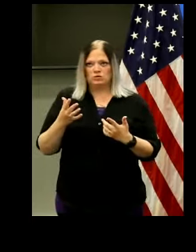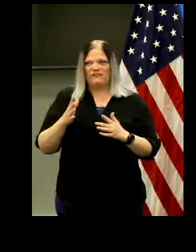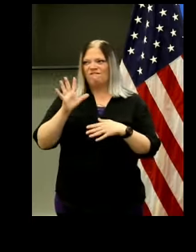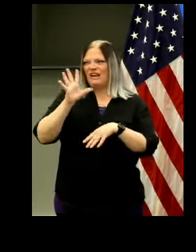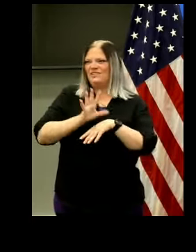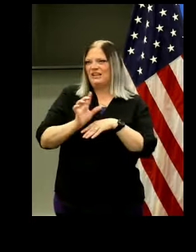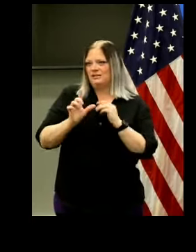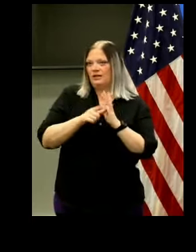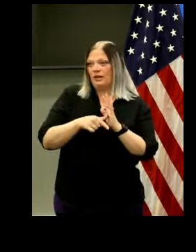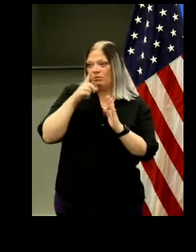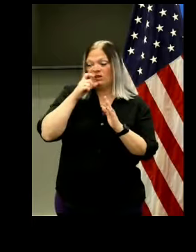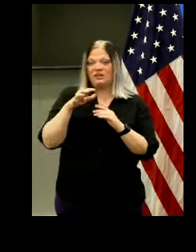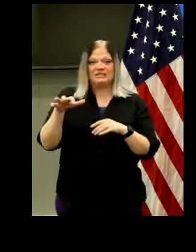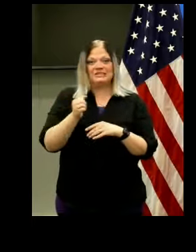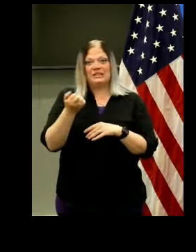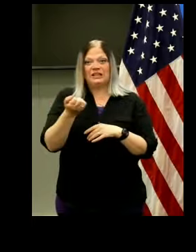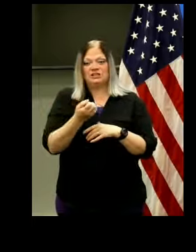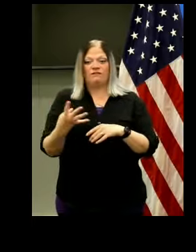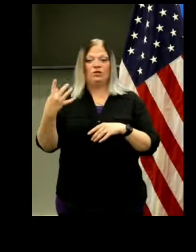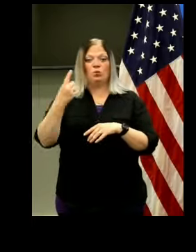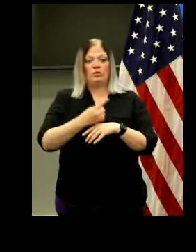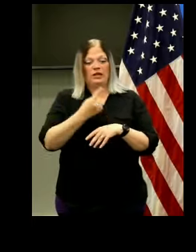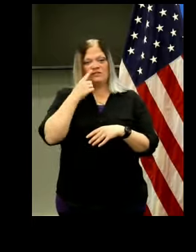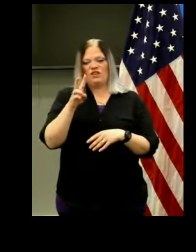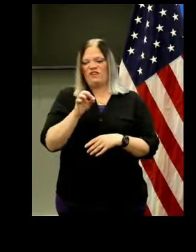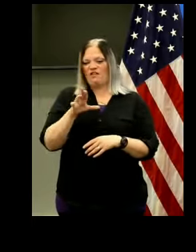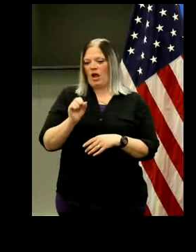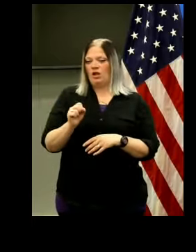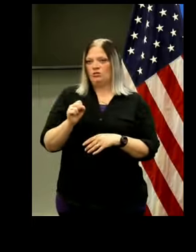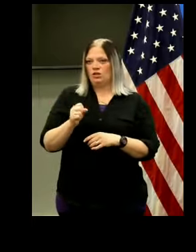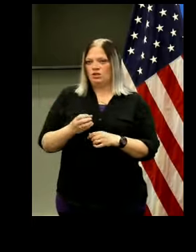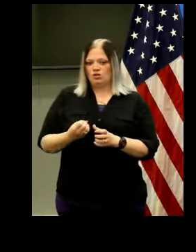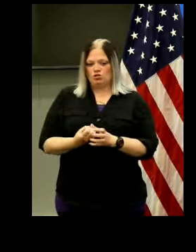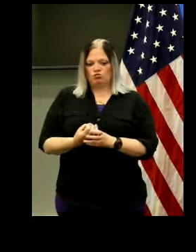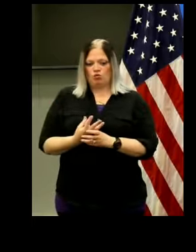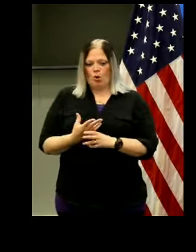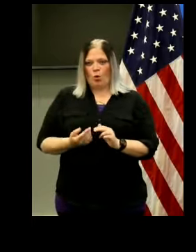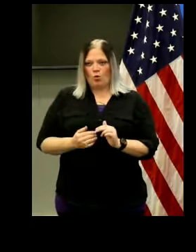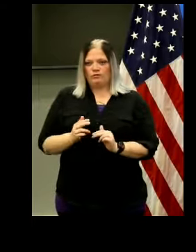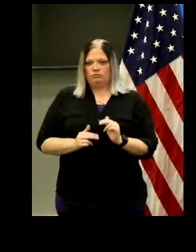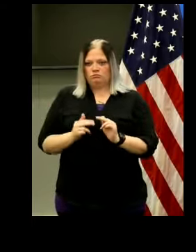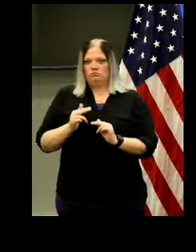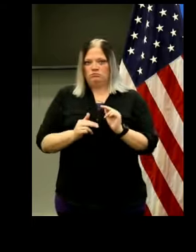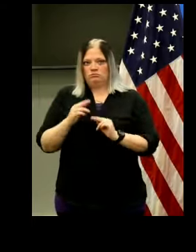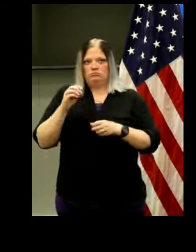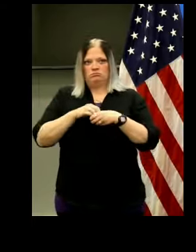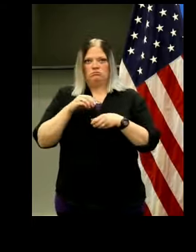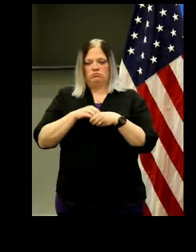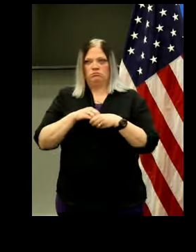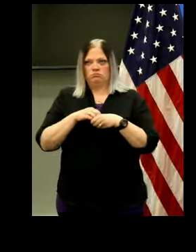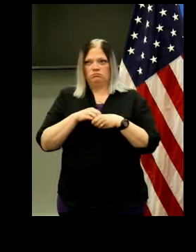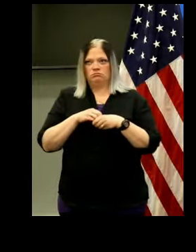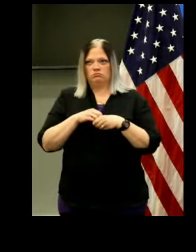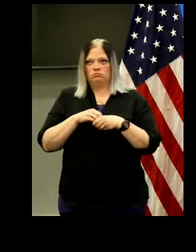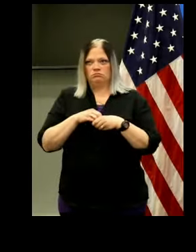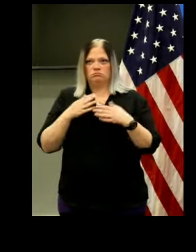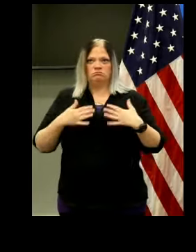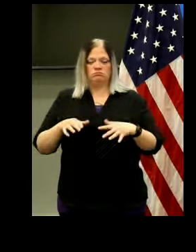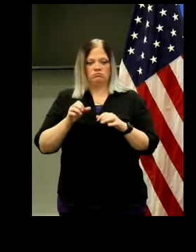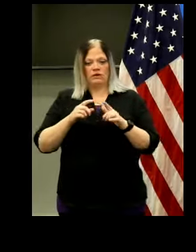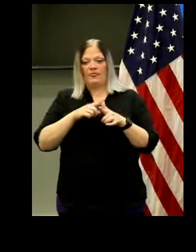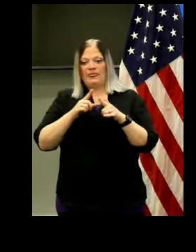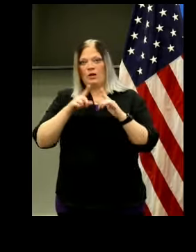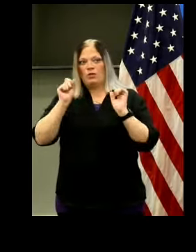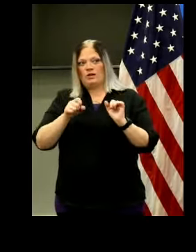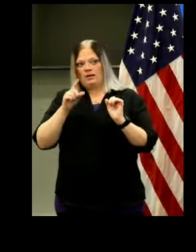takes a few days for the viral load, the virus to replicate, to get high enough so that we'll be able to detect it. So we want to make sure that when you